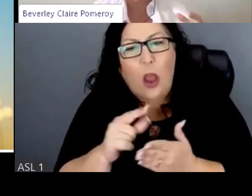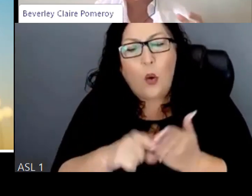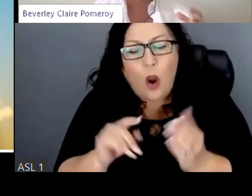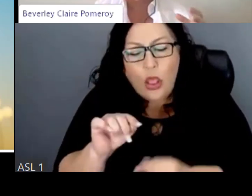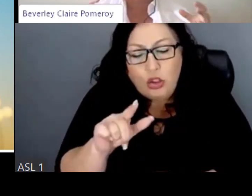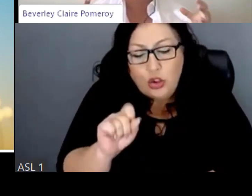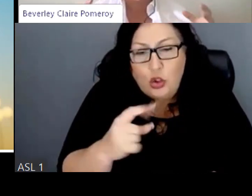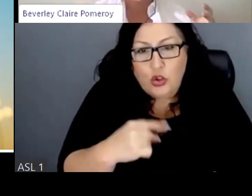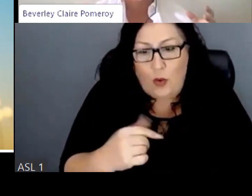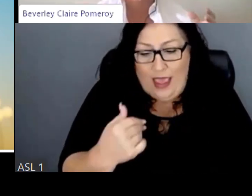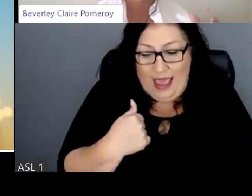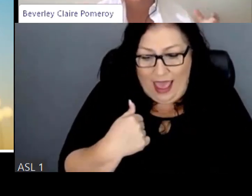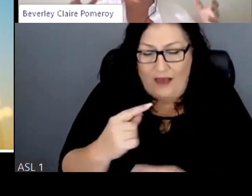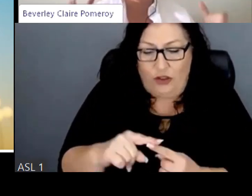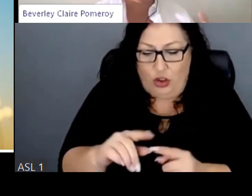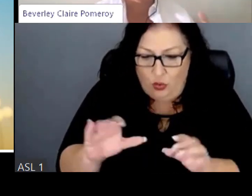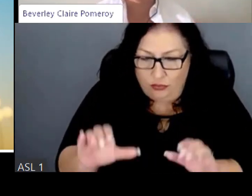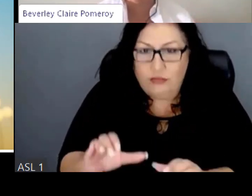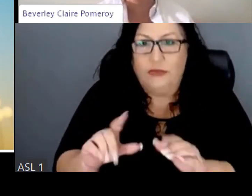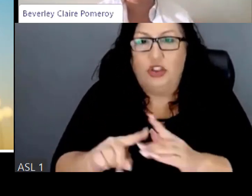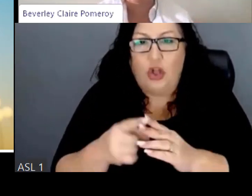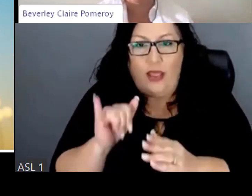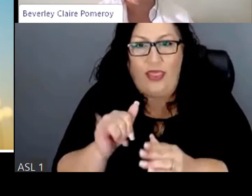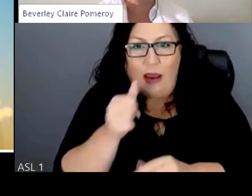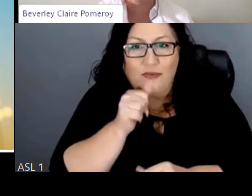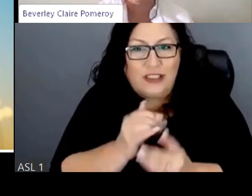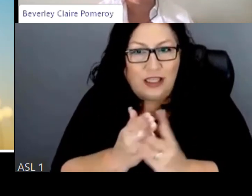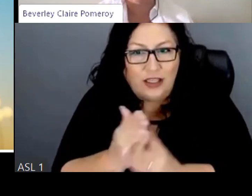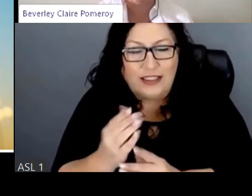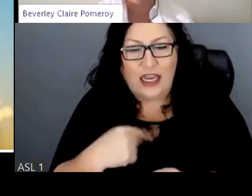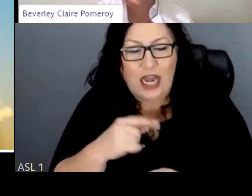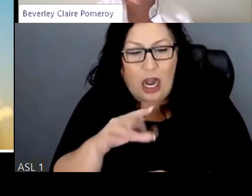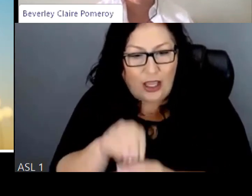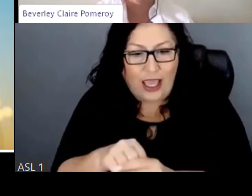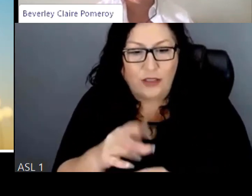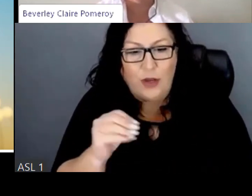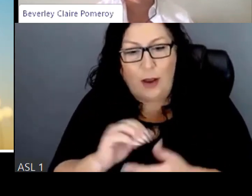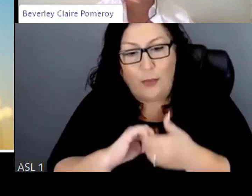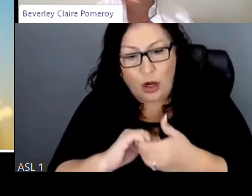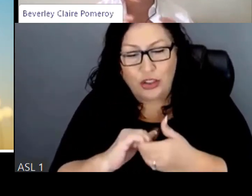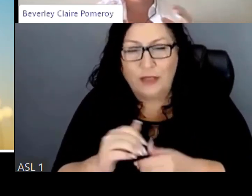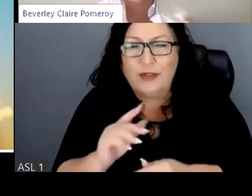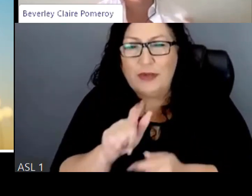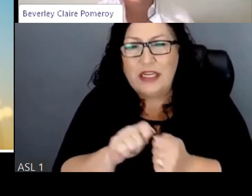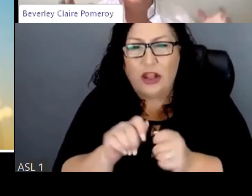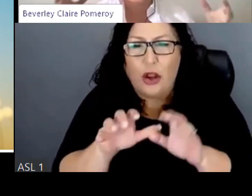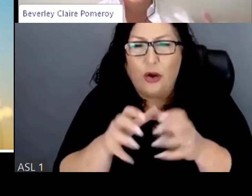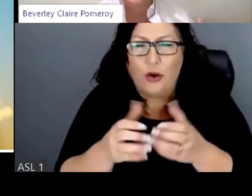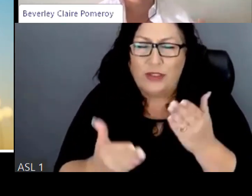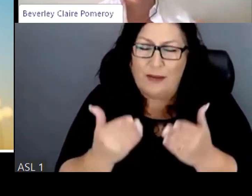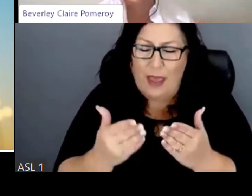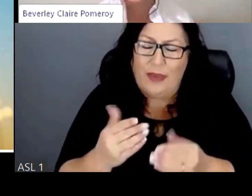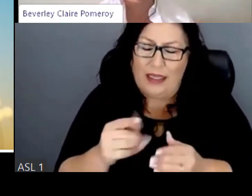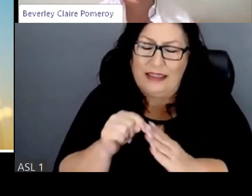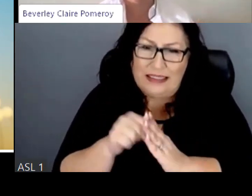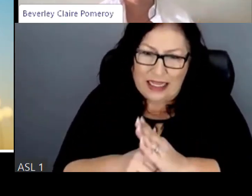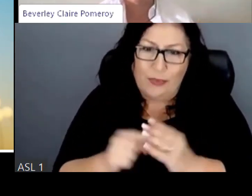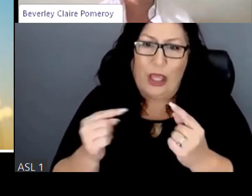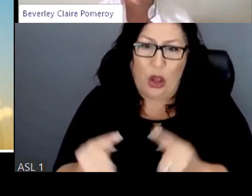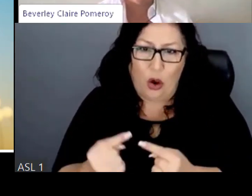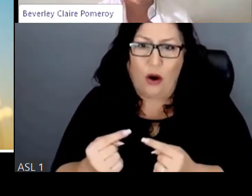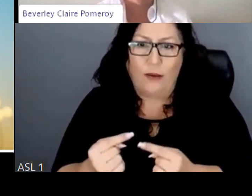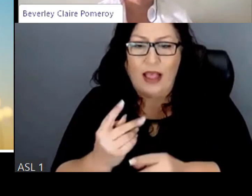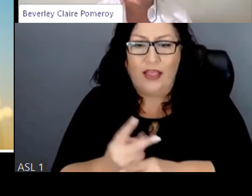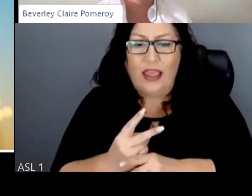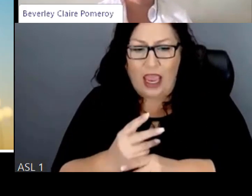consider that. What are the tools that we have to activate resiliency in our engagement and partnerships, in particular with groups that have maybe been deeply harmed